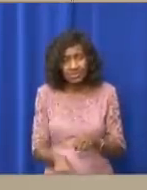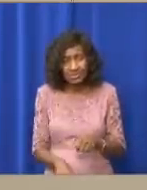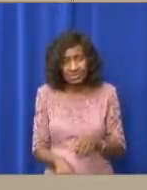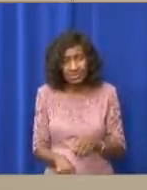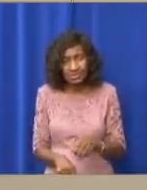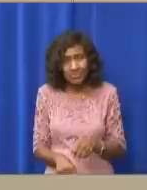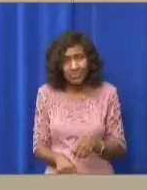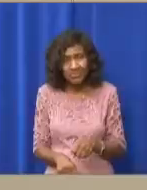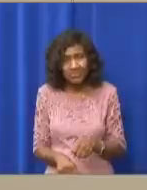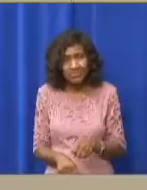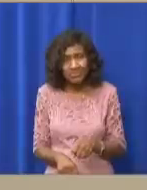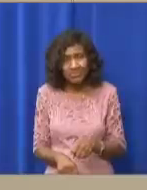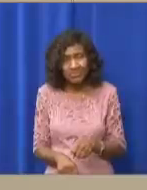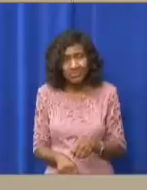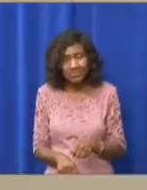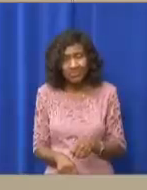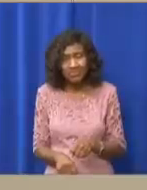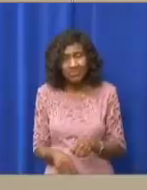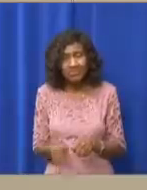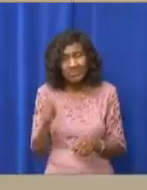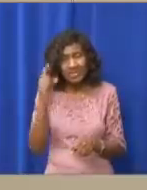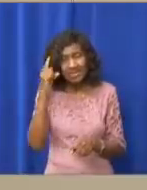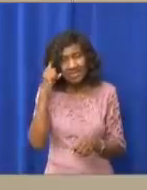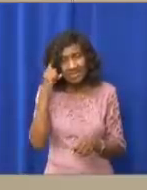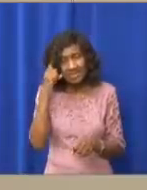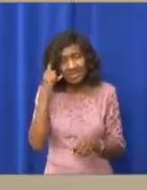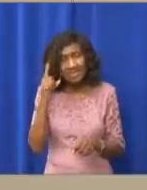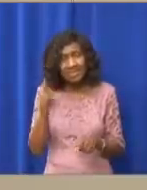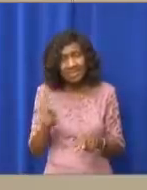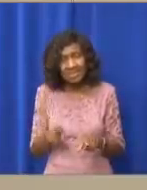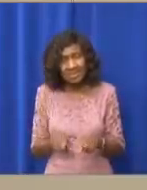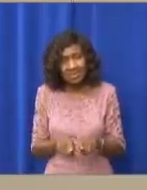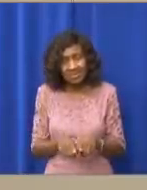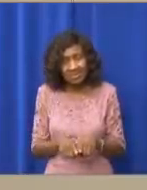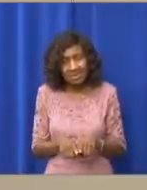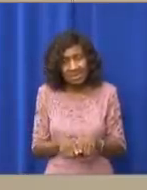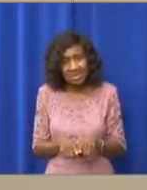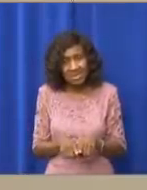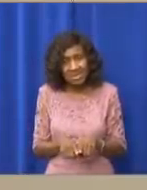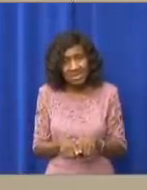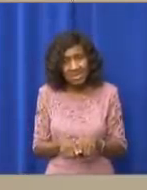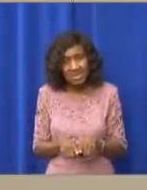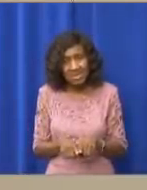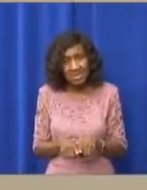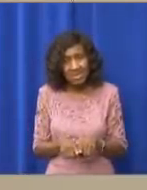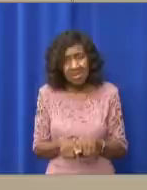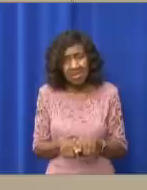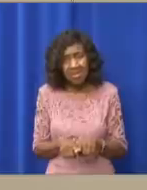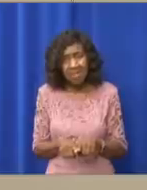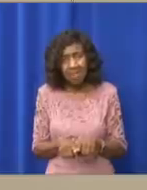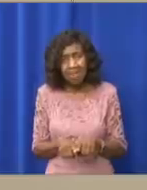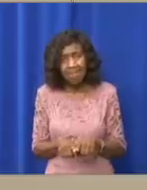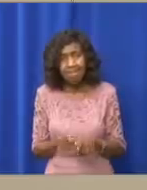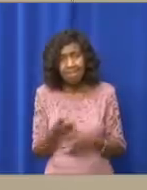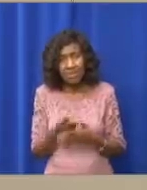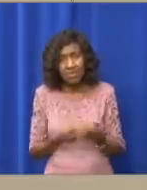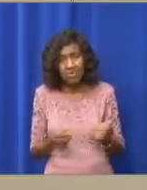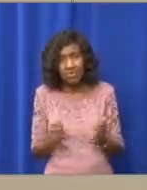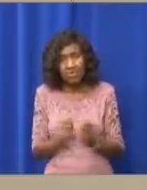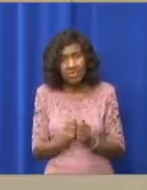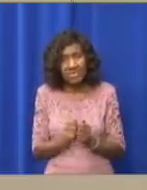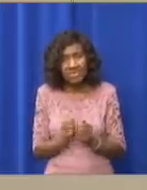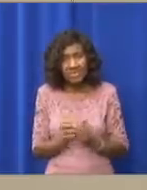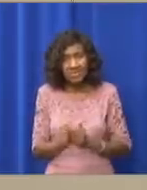detail, we reached a situation where we, in conjunction with the director of